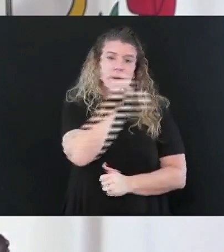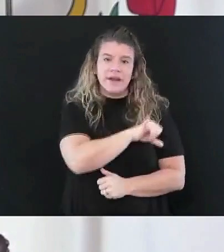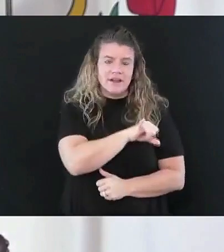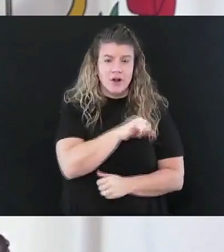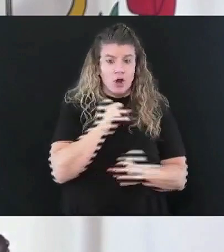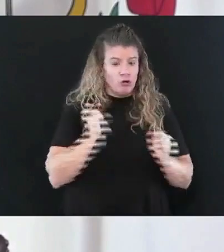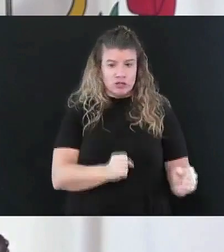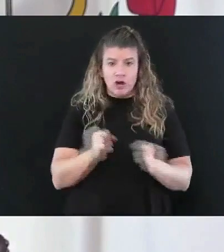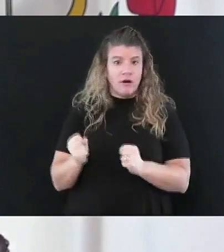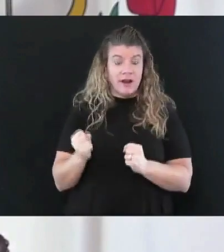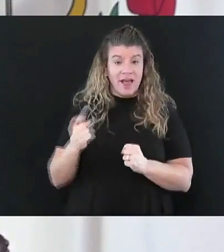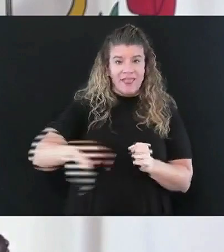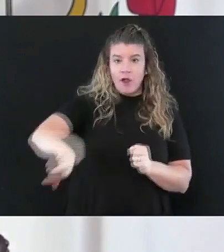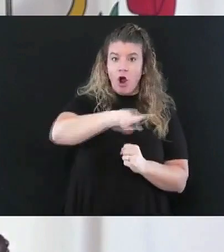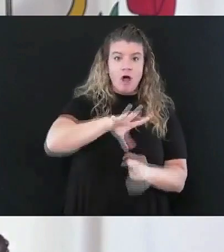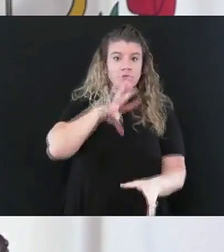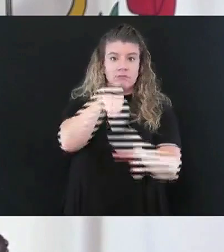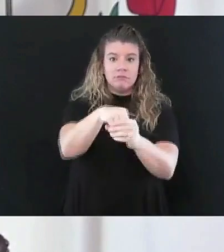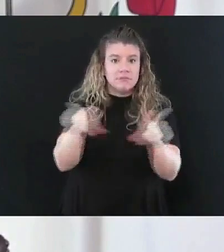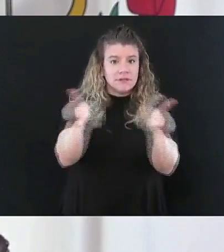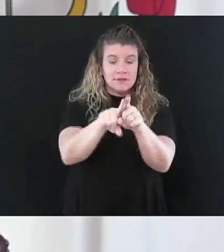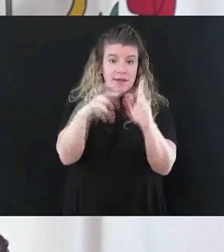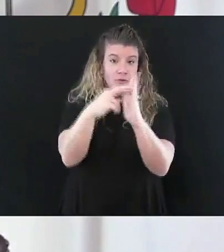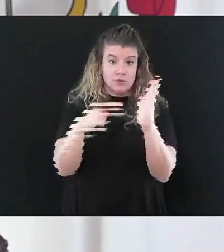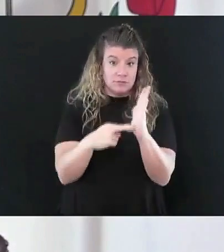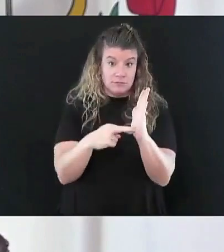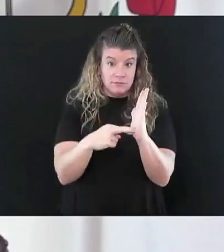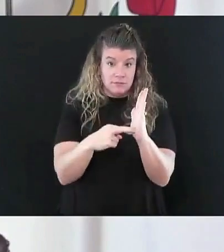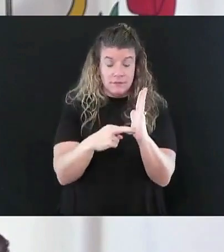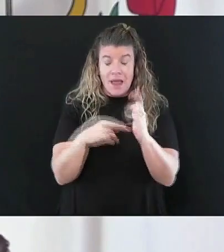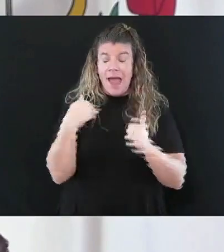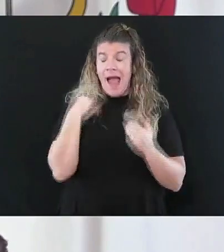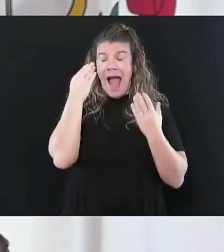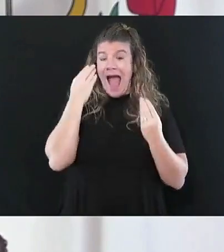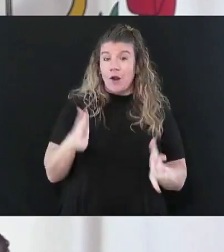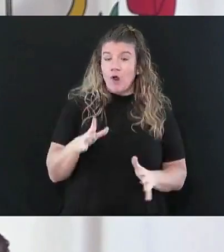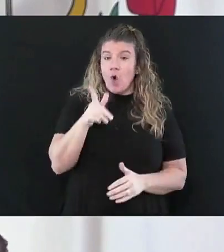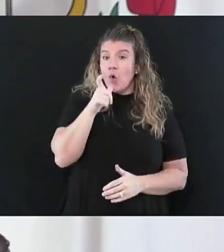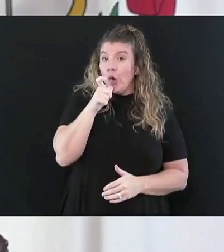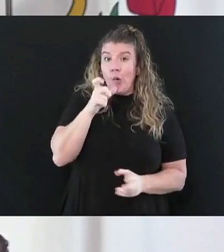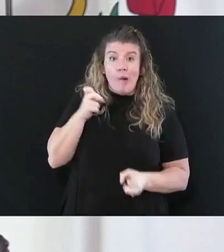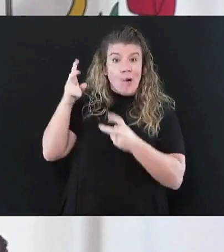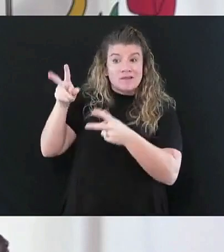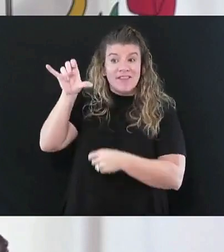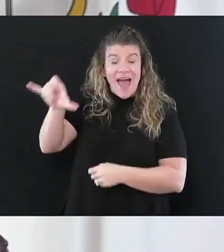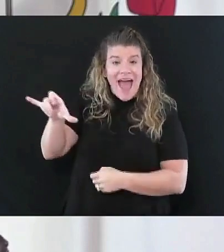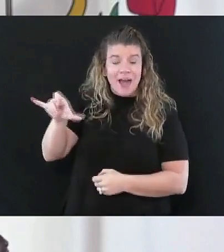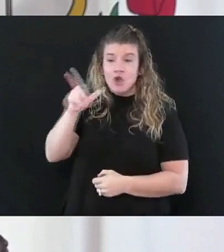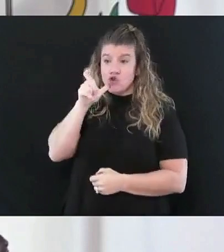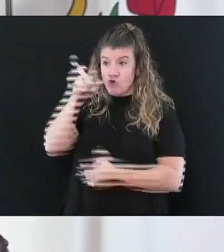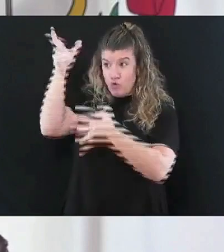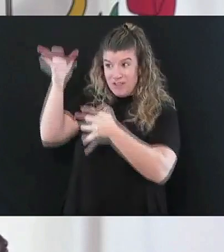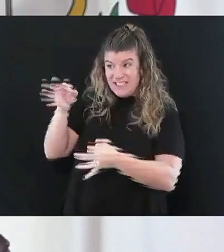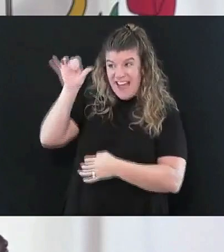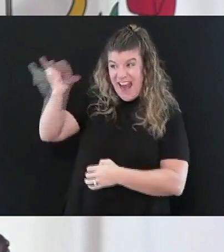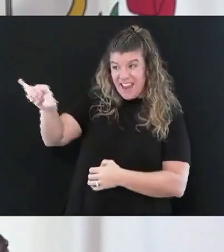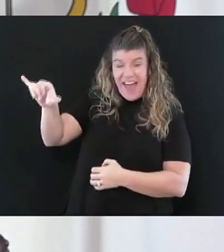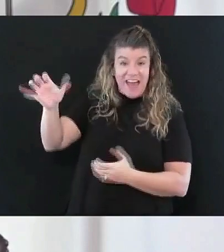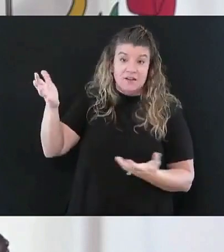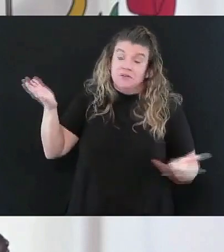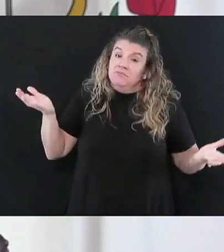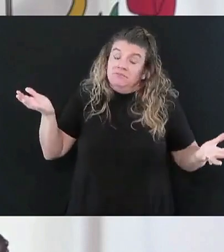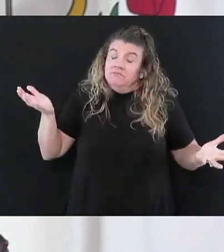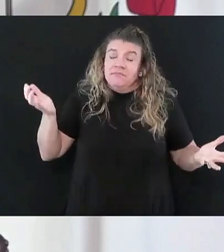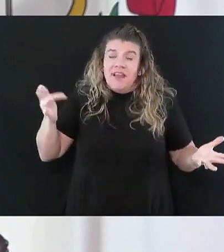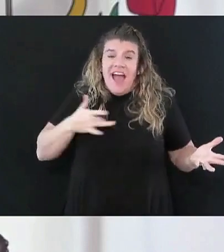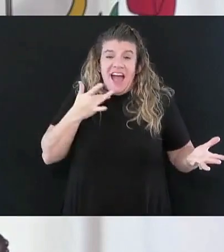cheering, and so I don't know where that came from. I absolutely don't know. I absolutely think with